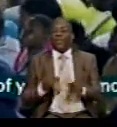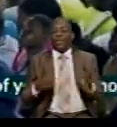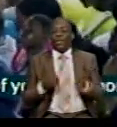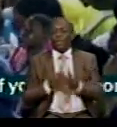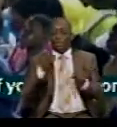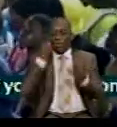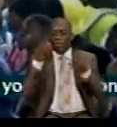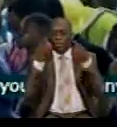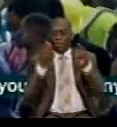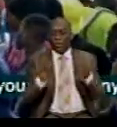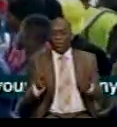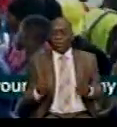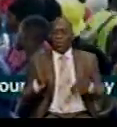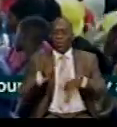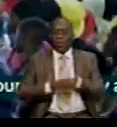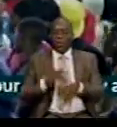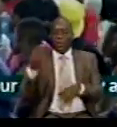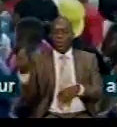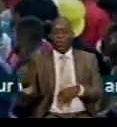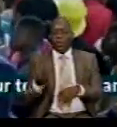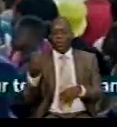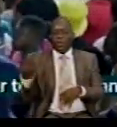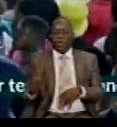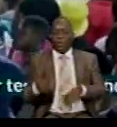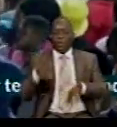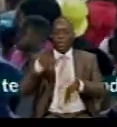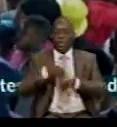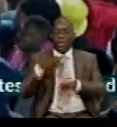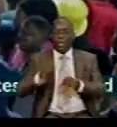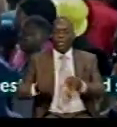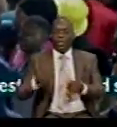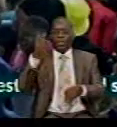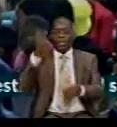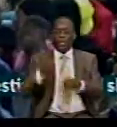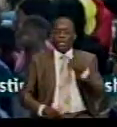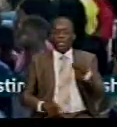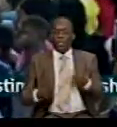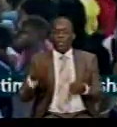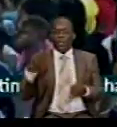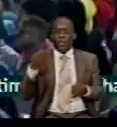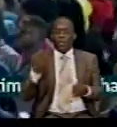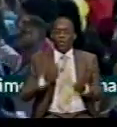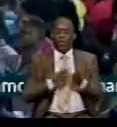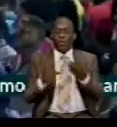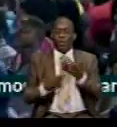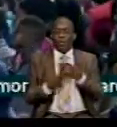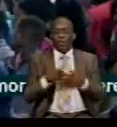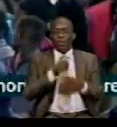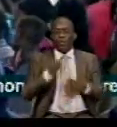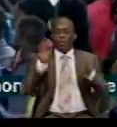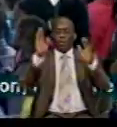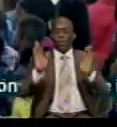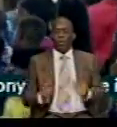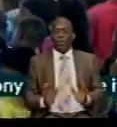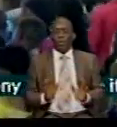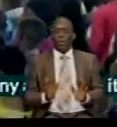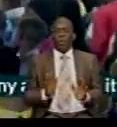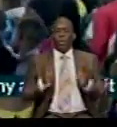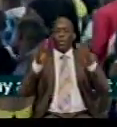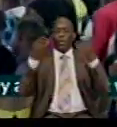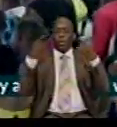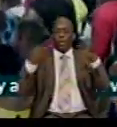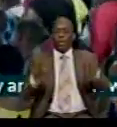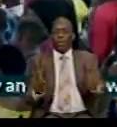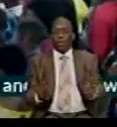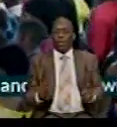on Thursday, jeudi, at the end of the program, a miracle just happened. À la fin du programme, un miracle s'est produit. So don't